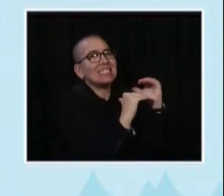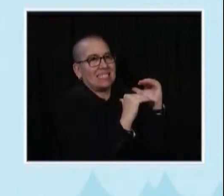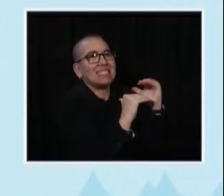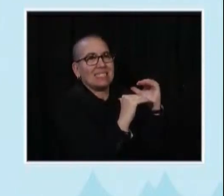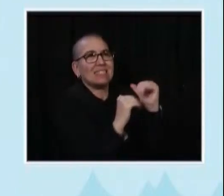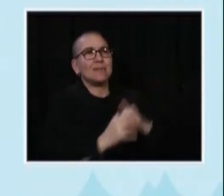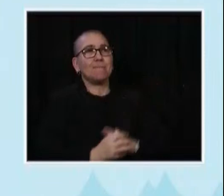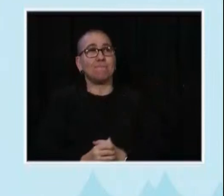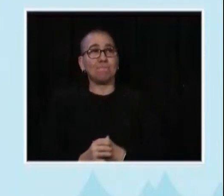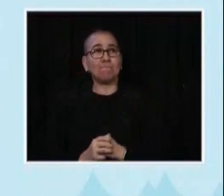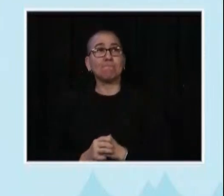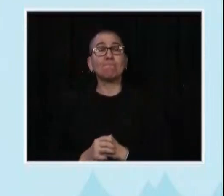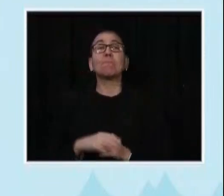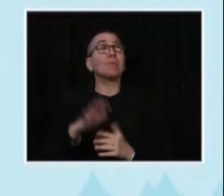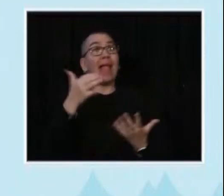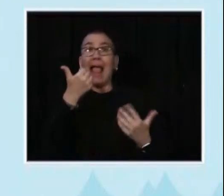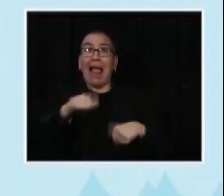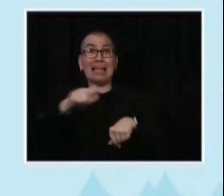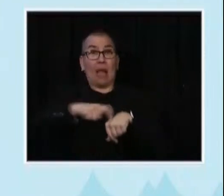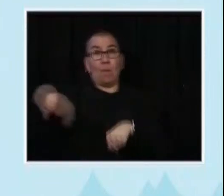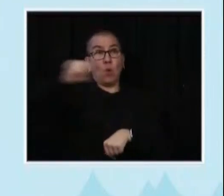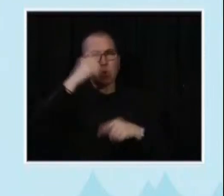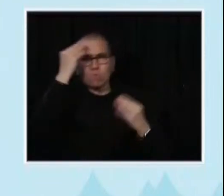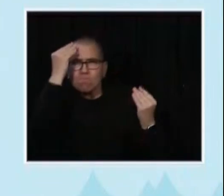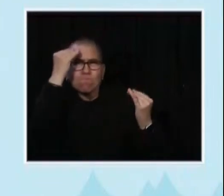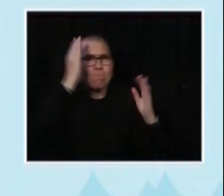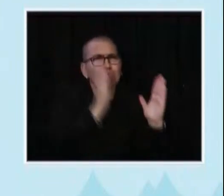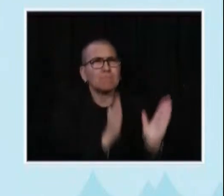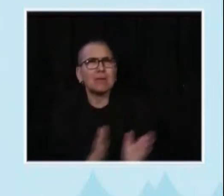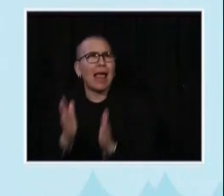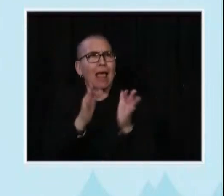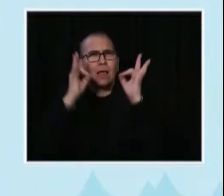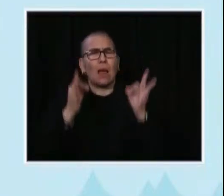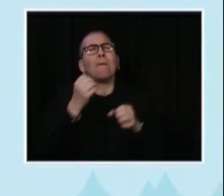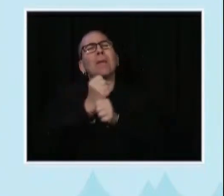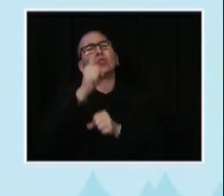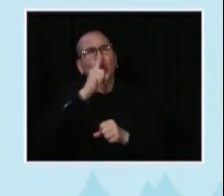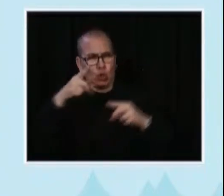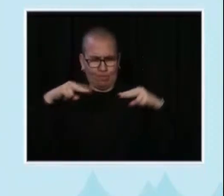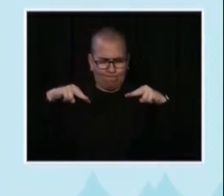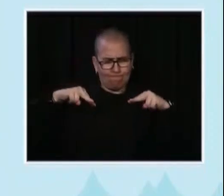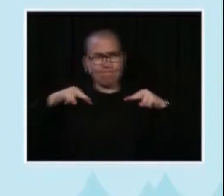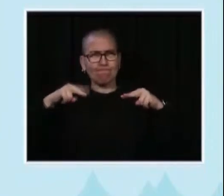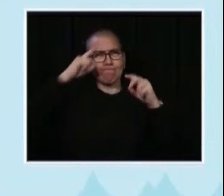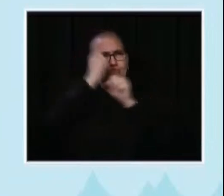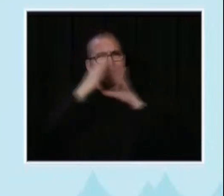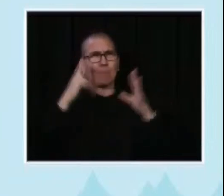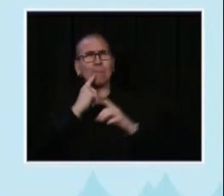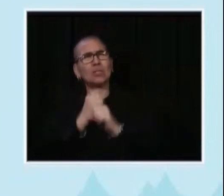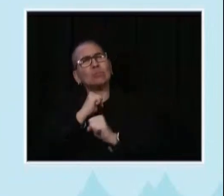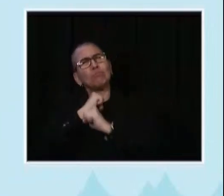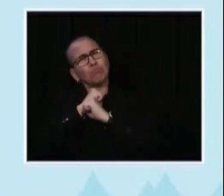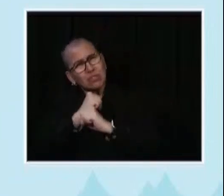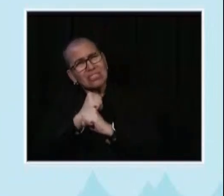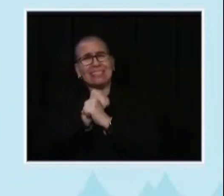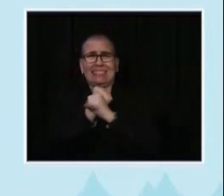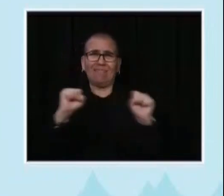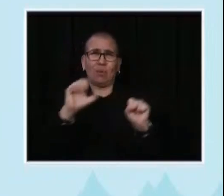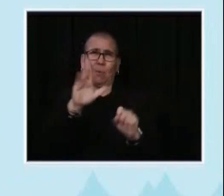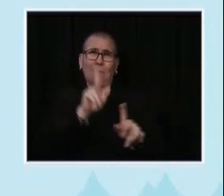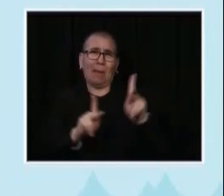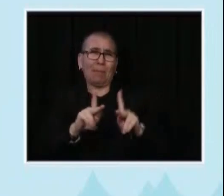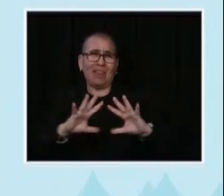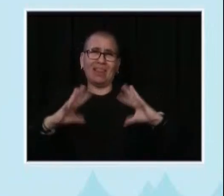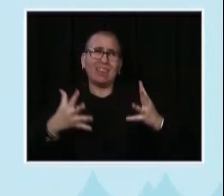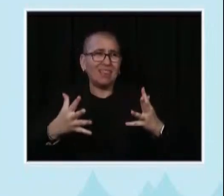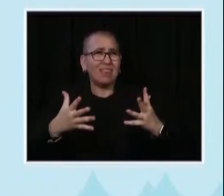anytime you make a move, you increase the risk. The question that's always been around is, how do we mitigate the risk to the best of our ability, and what's an acceptable risk of people